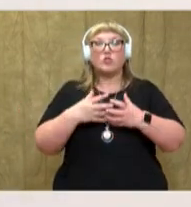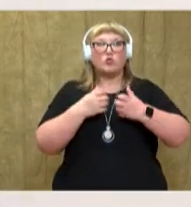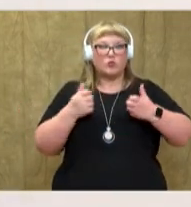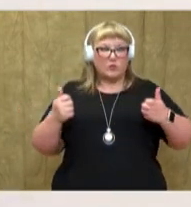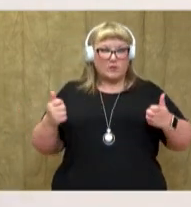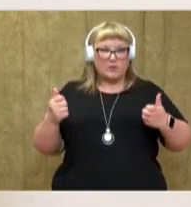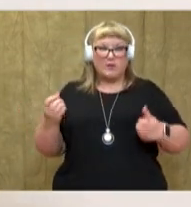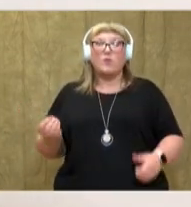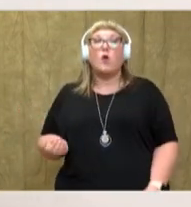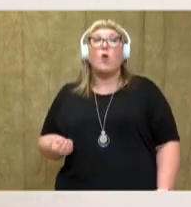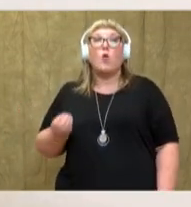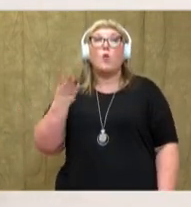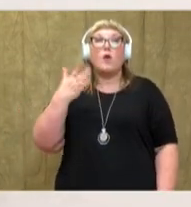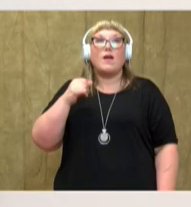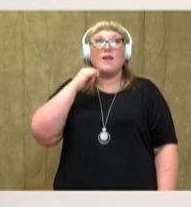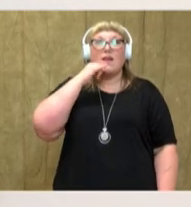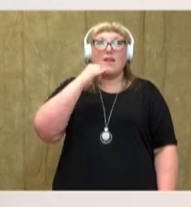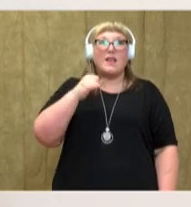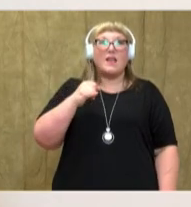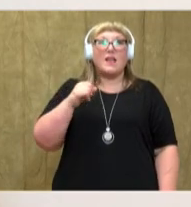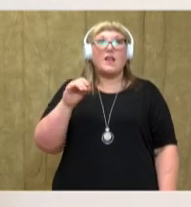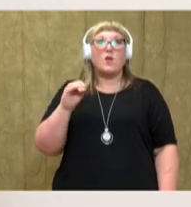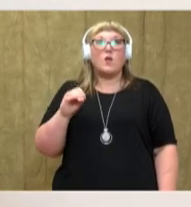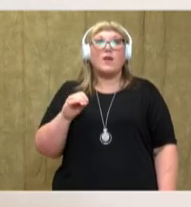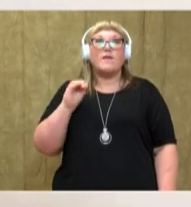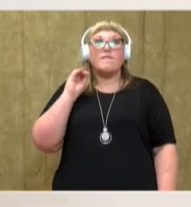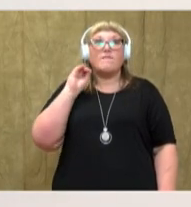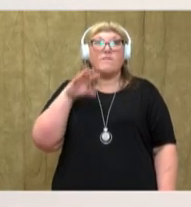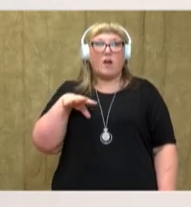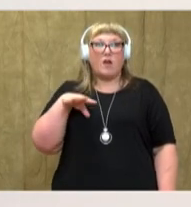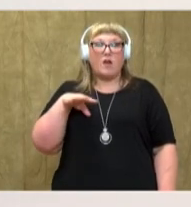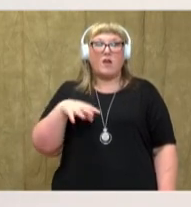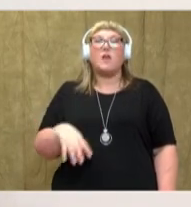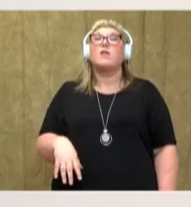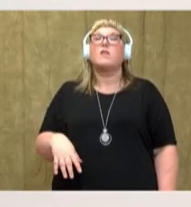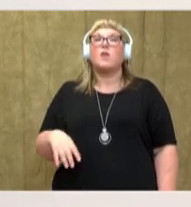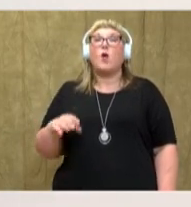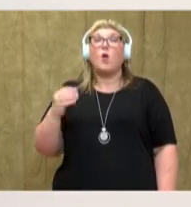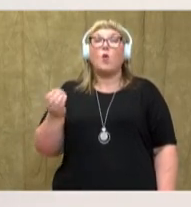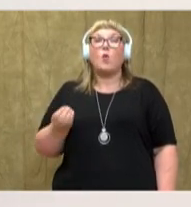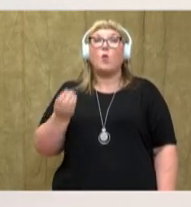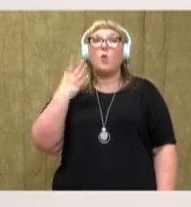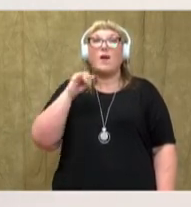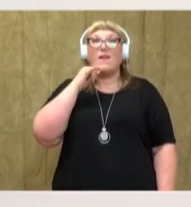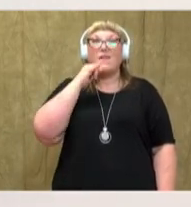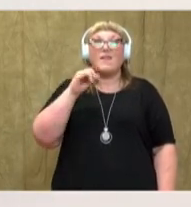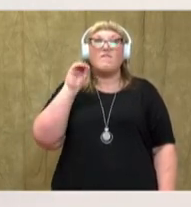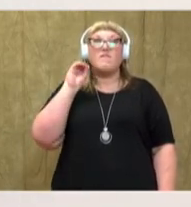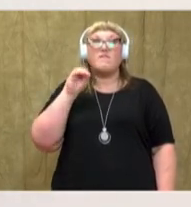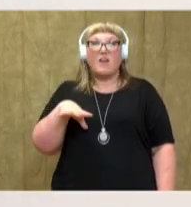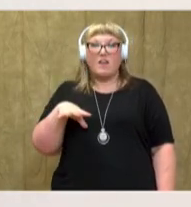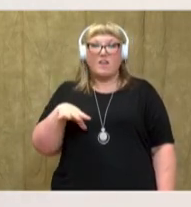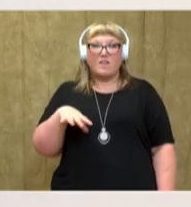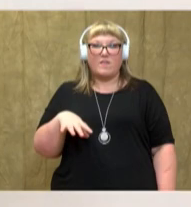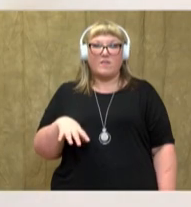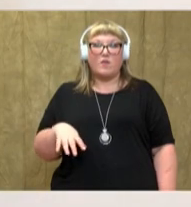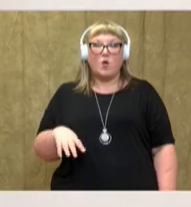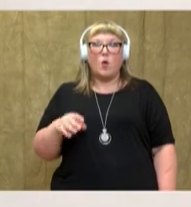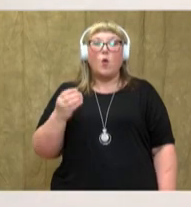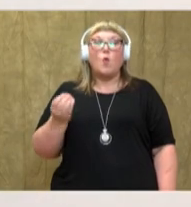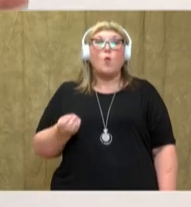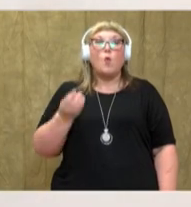it. Whiff. Good. Again, whiff. Very good. Go through those sounds. I want you to tap each individual